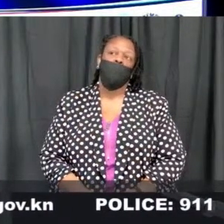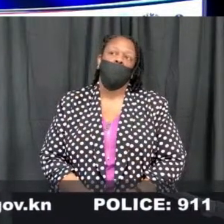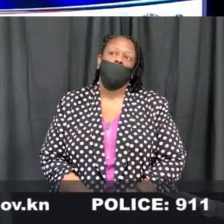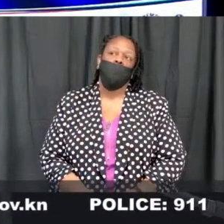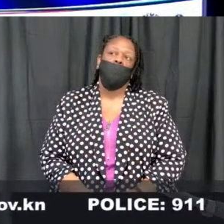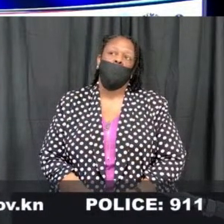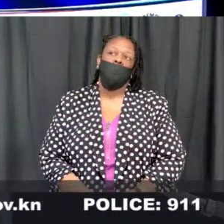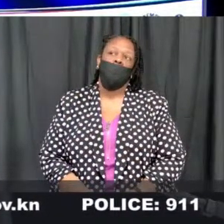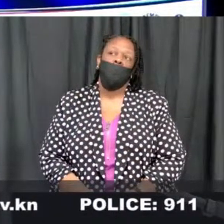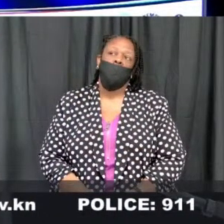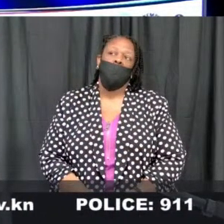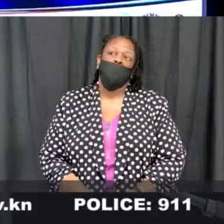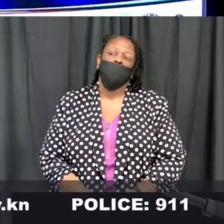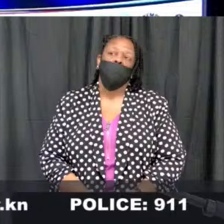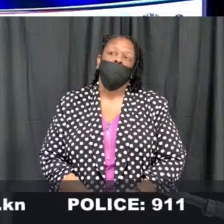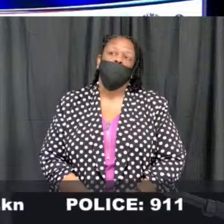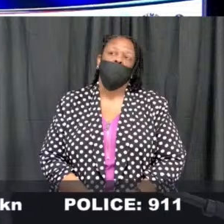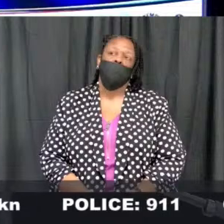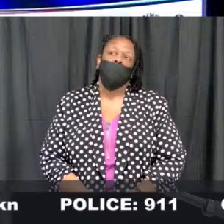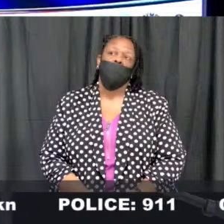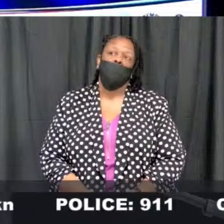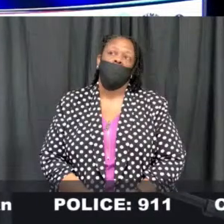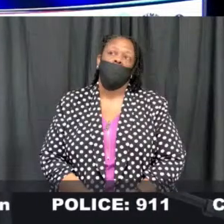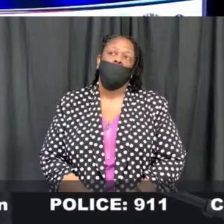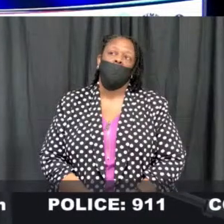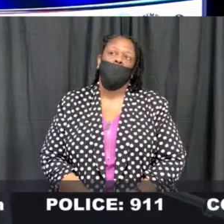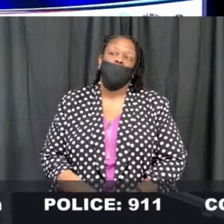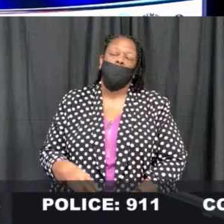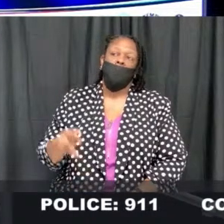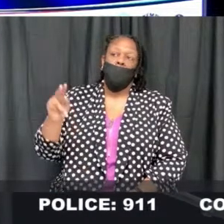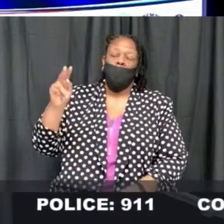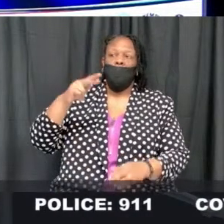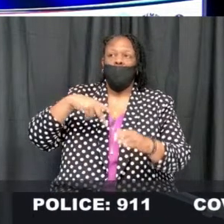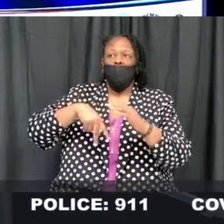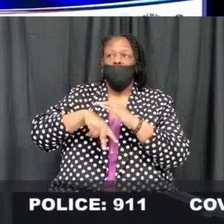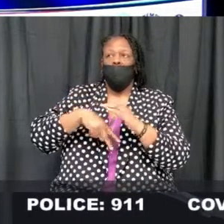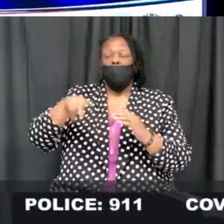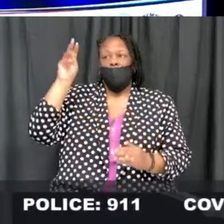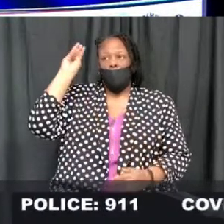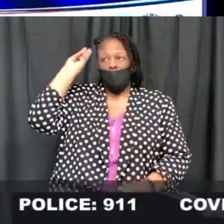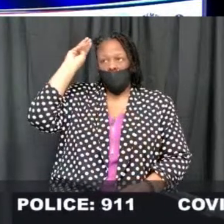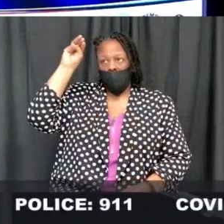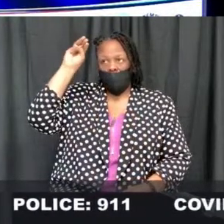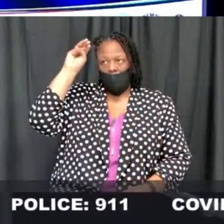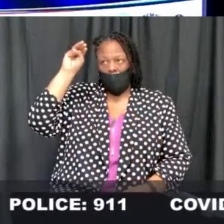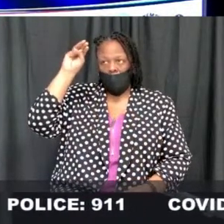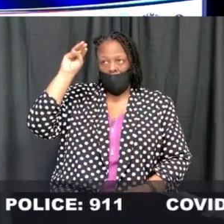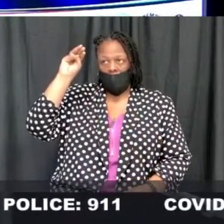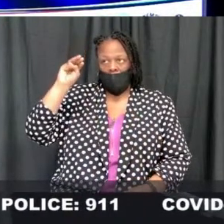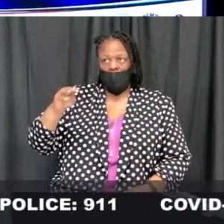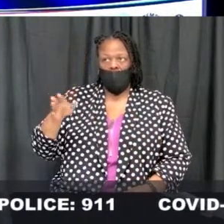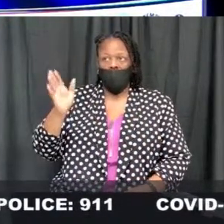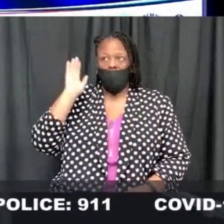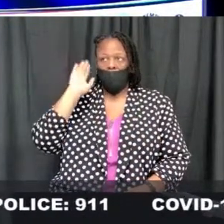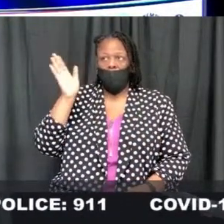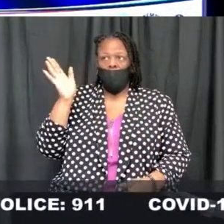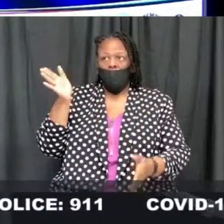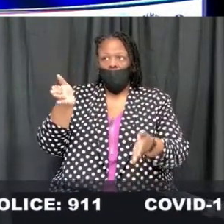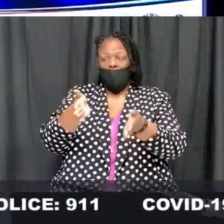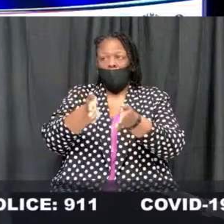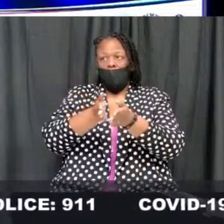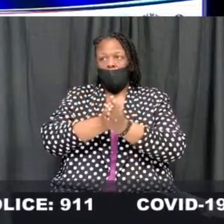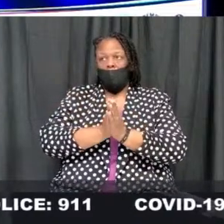And the first question, the Prime Minister recently confirmed that the Federation will be accepting a number